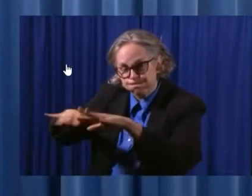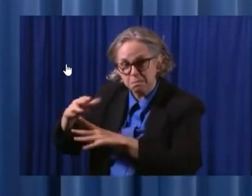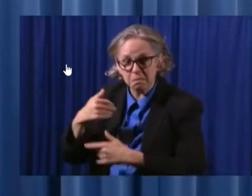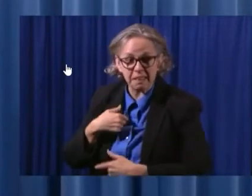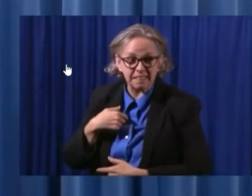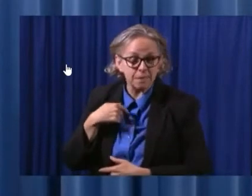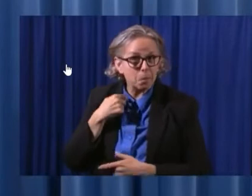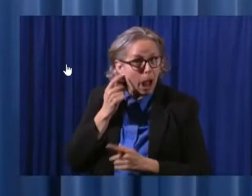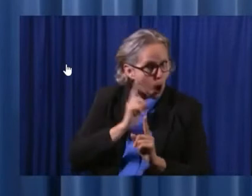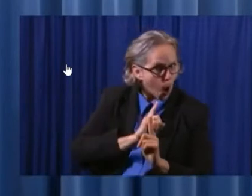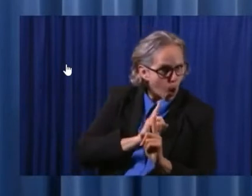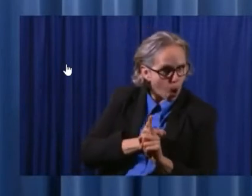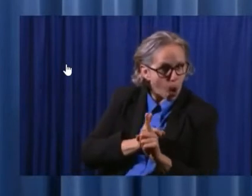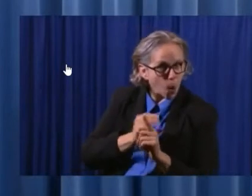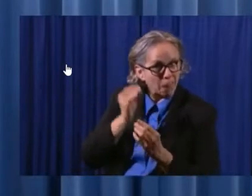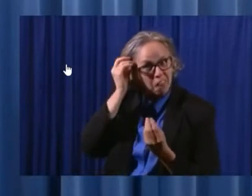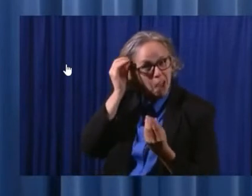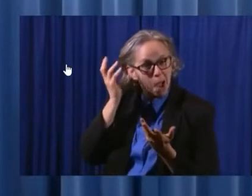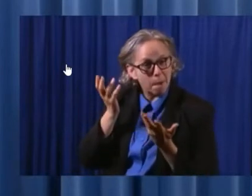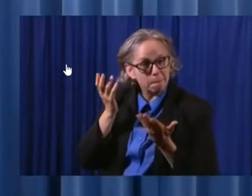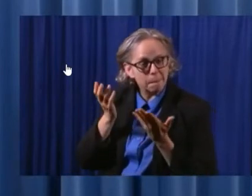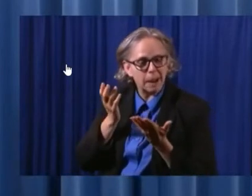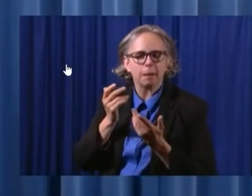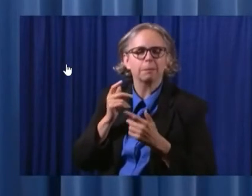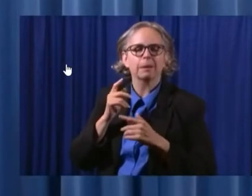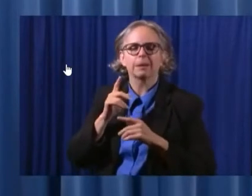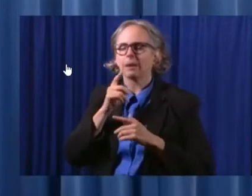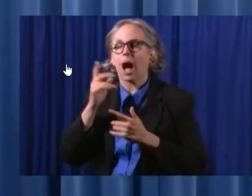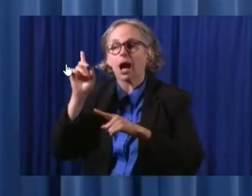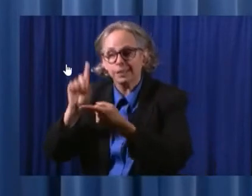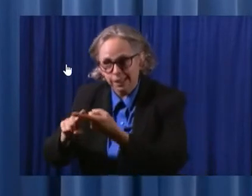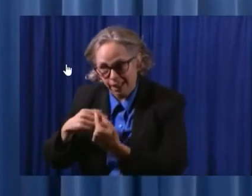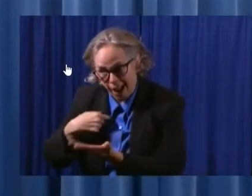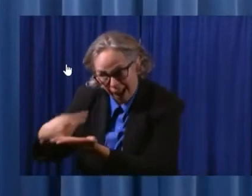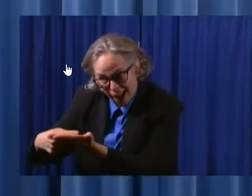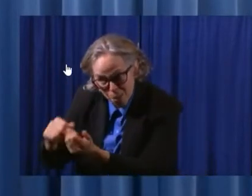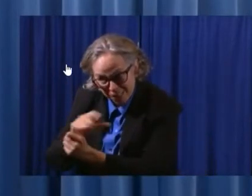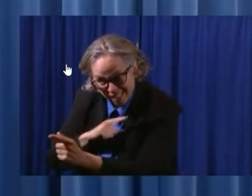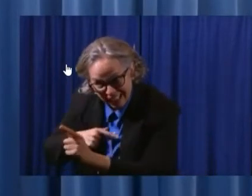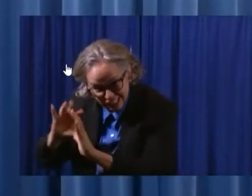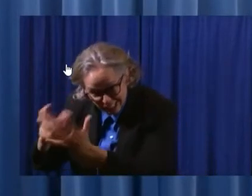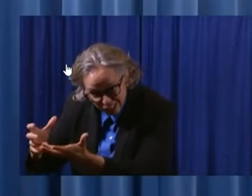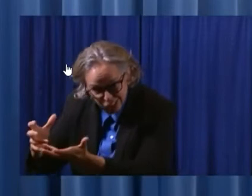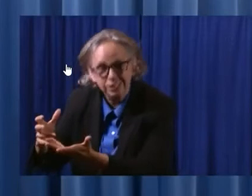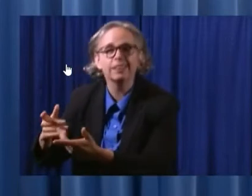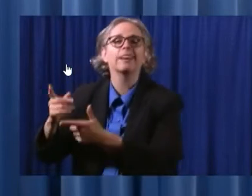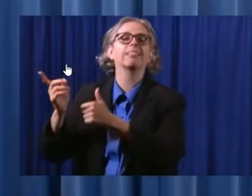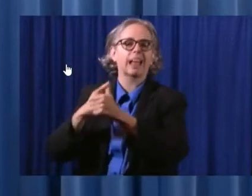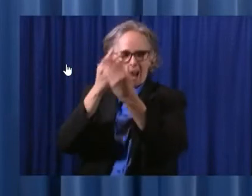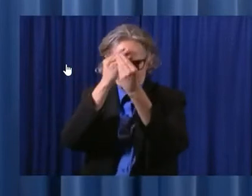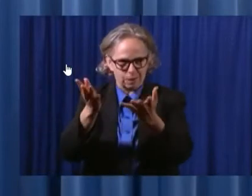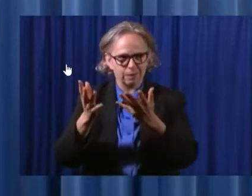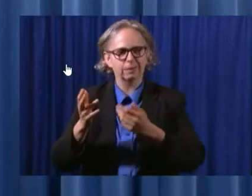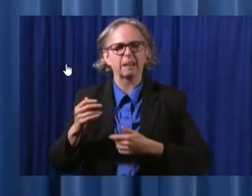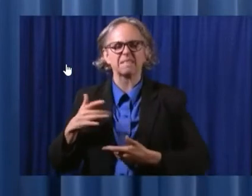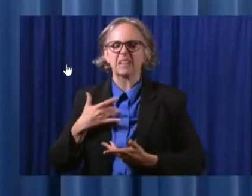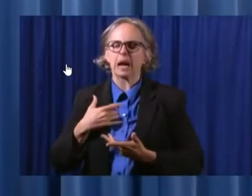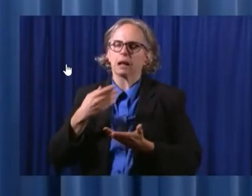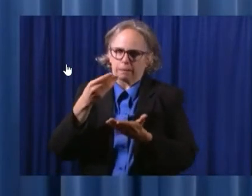enough to do everything that needs to be done, but it will be significant enough money that I think people will cash the check anyway.